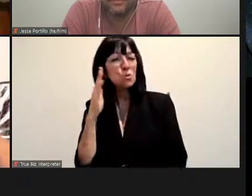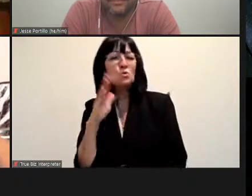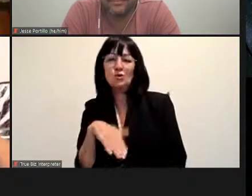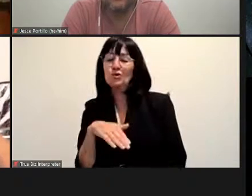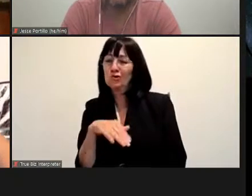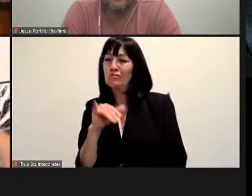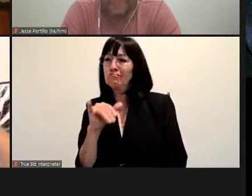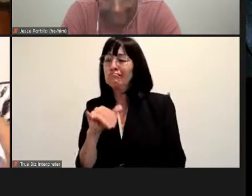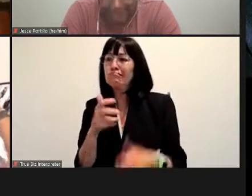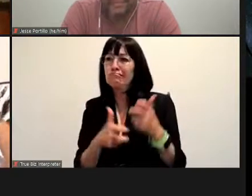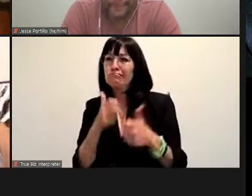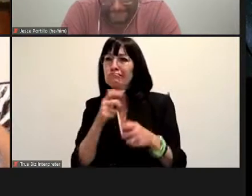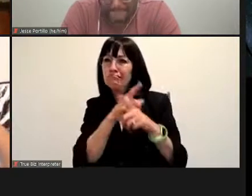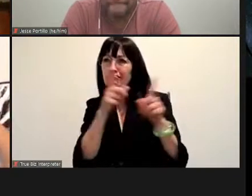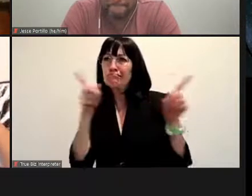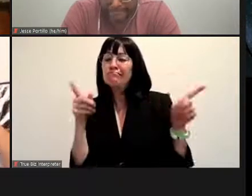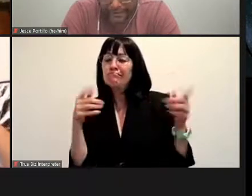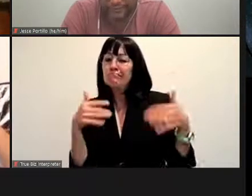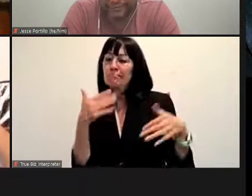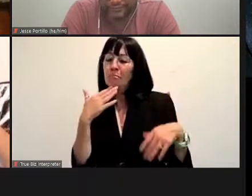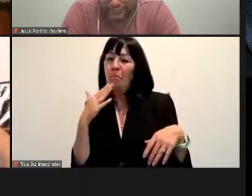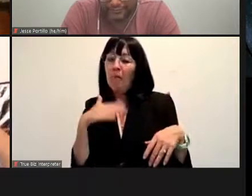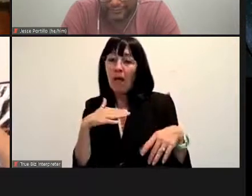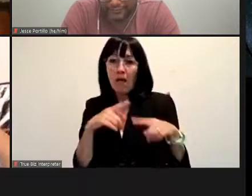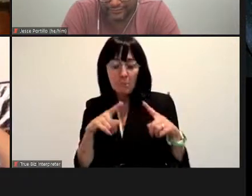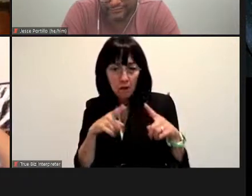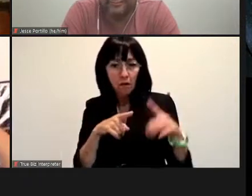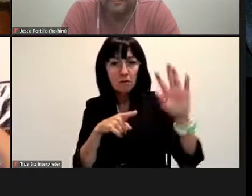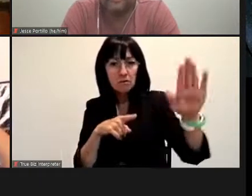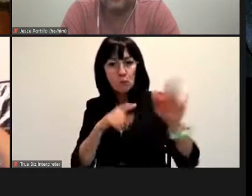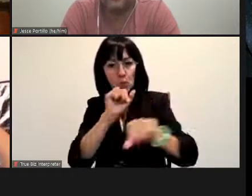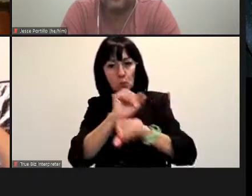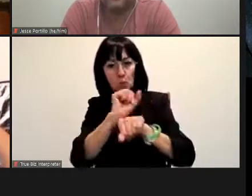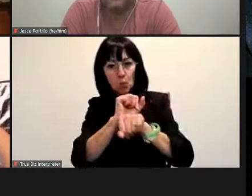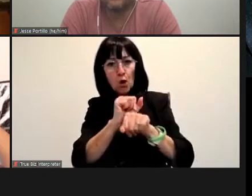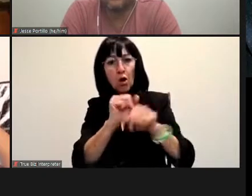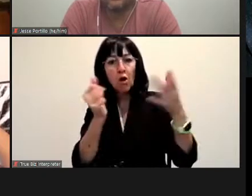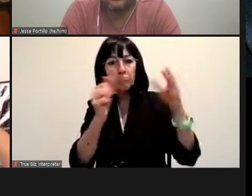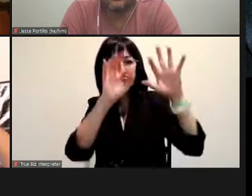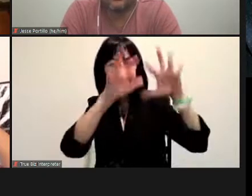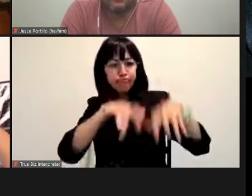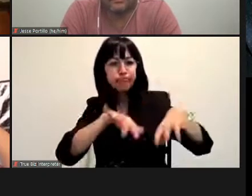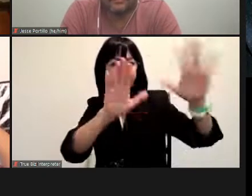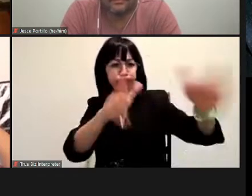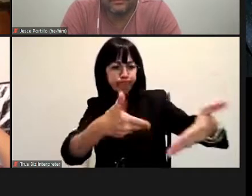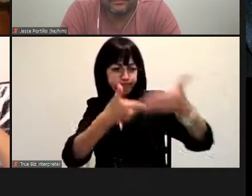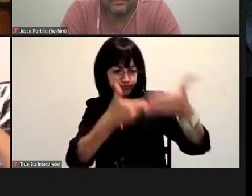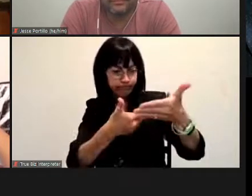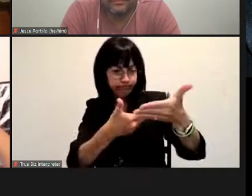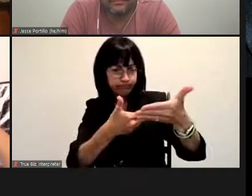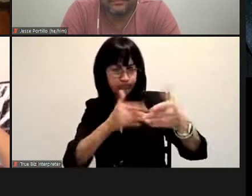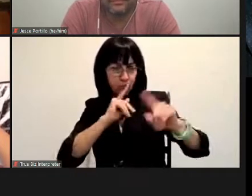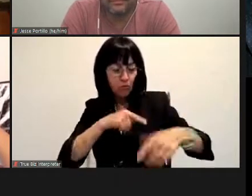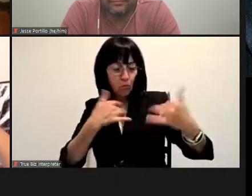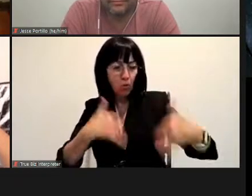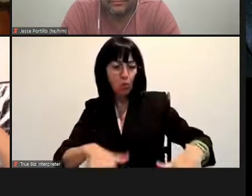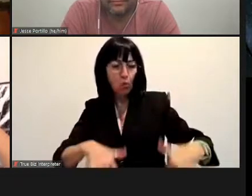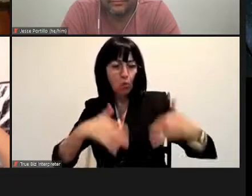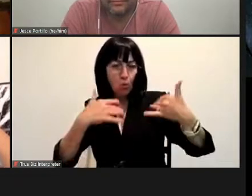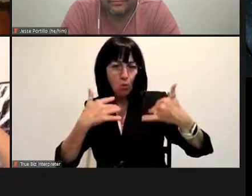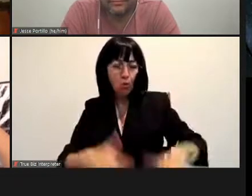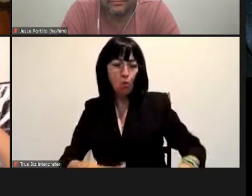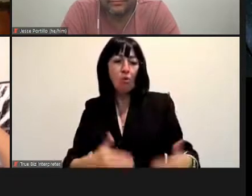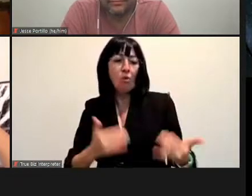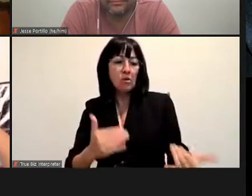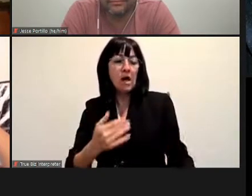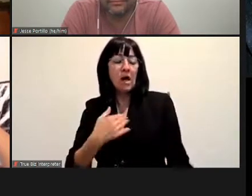bad. And so really seeing those numbers was really affirming. And so I think that, again, the more